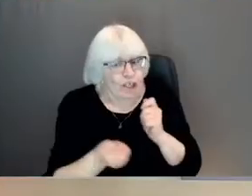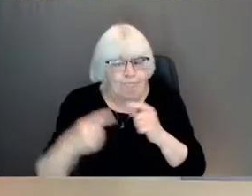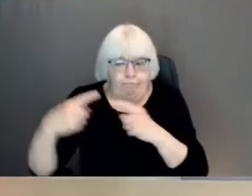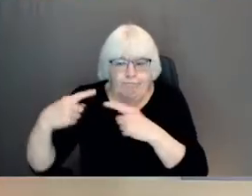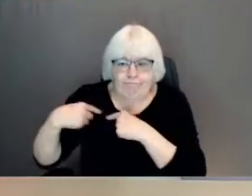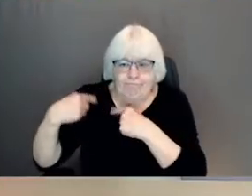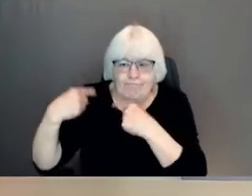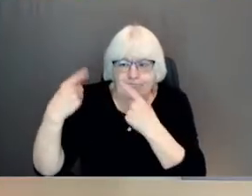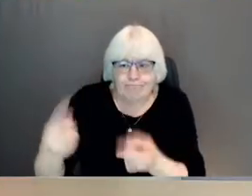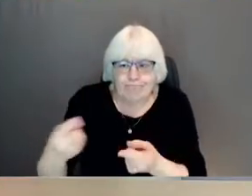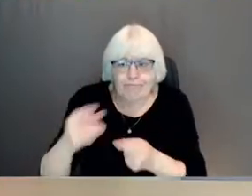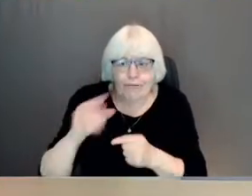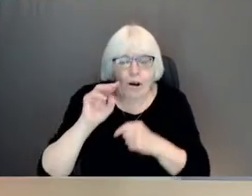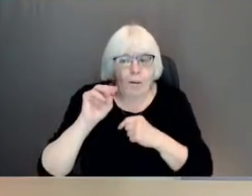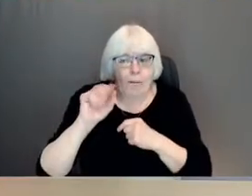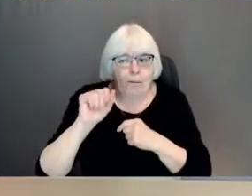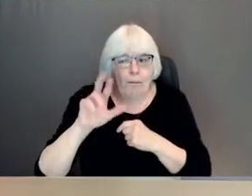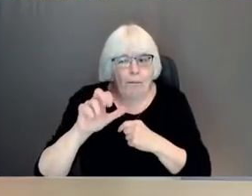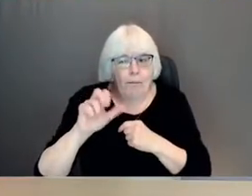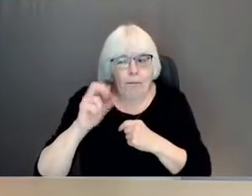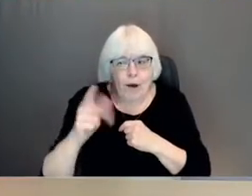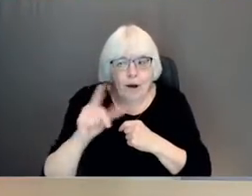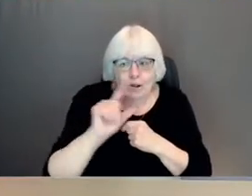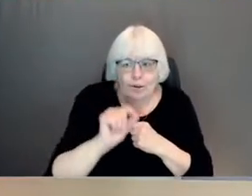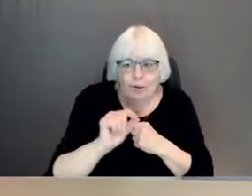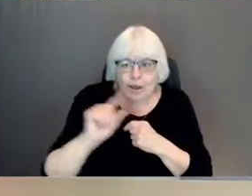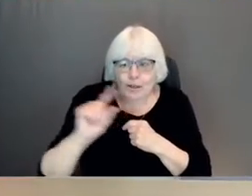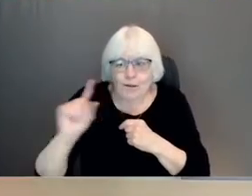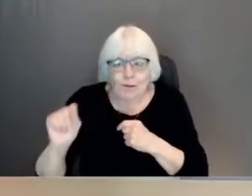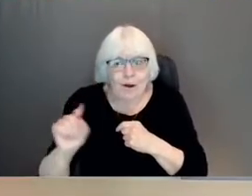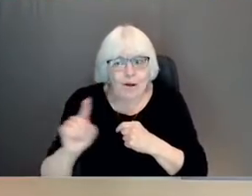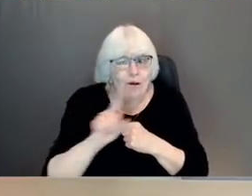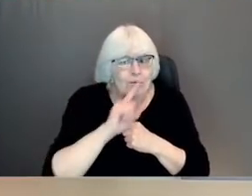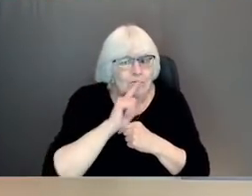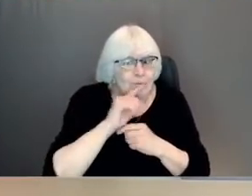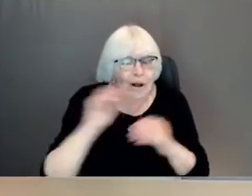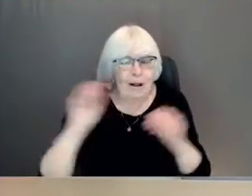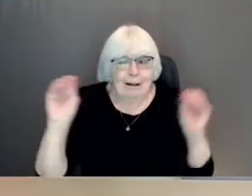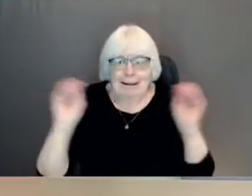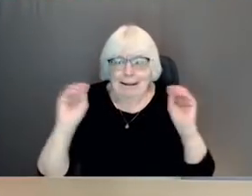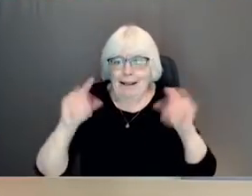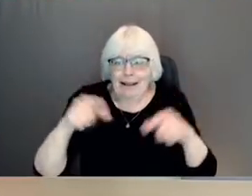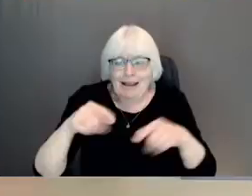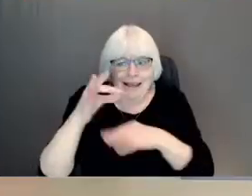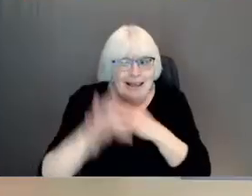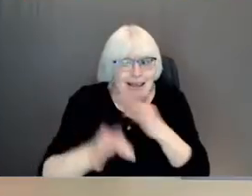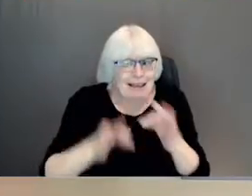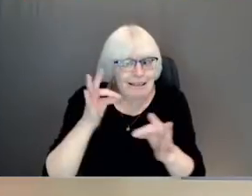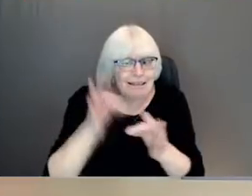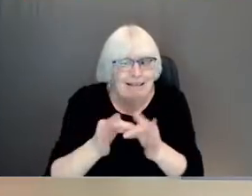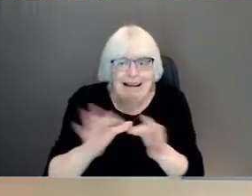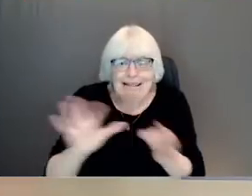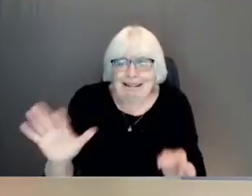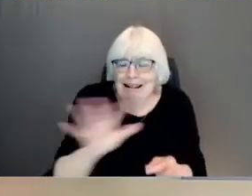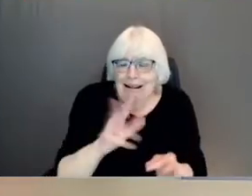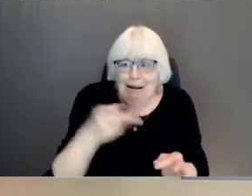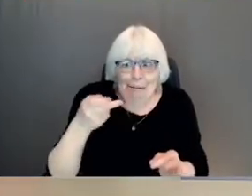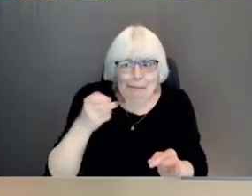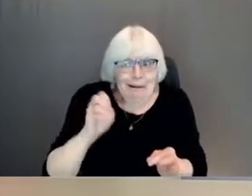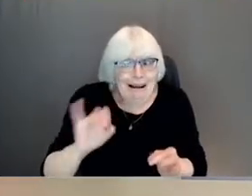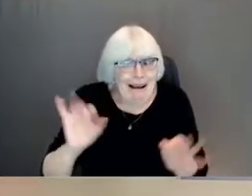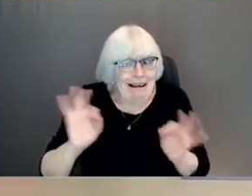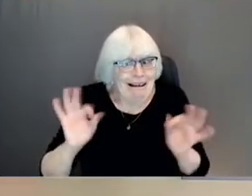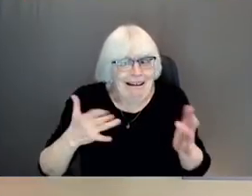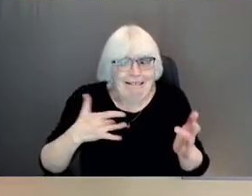conduct COVID-19 testing in PEI, and all our samples were sent off-island. Since that time, we've